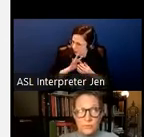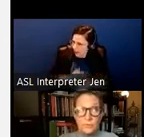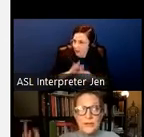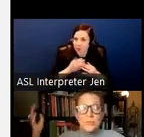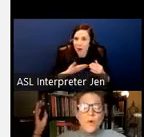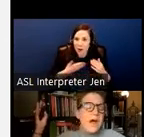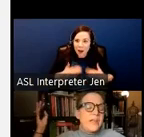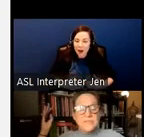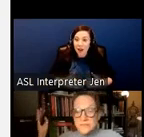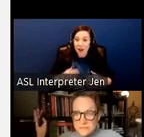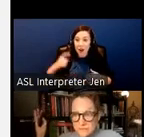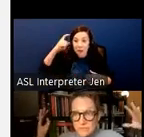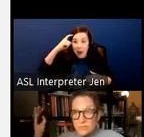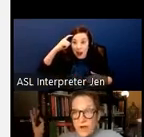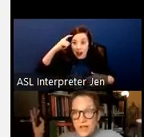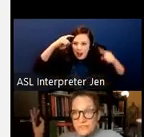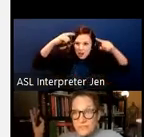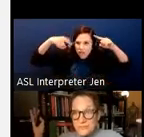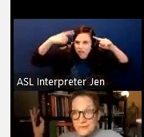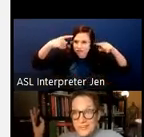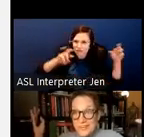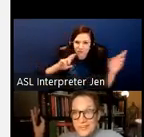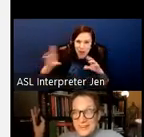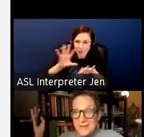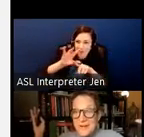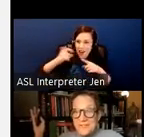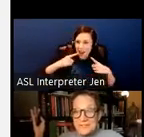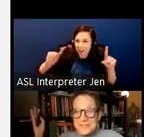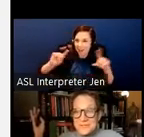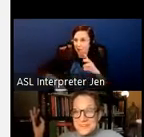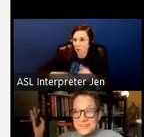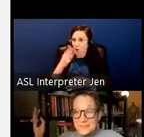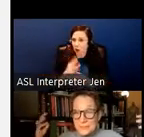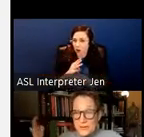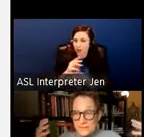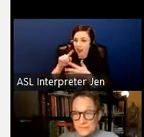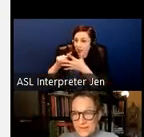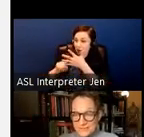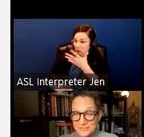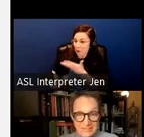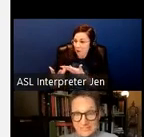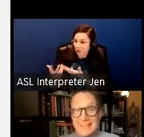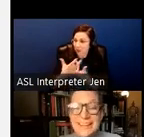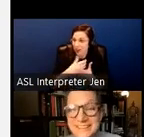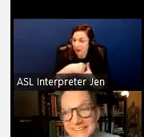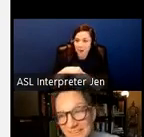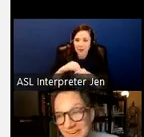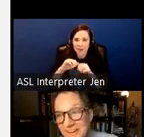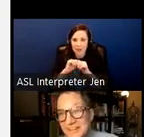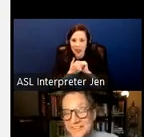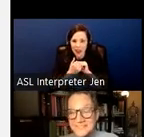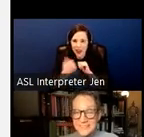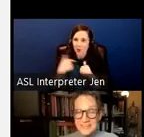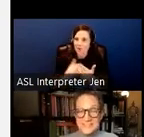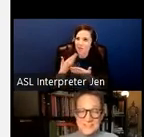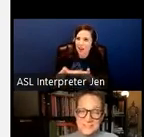born with our brain wired to thrive in this world. And all of this comes together in the ways that we actually land here.